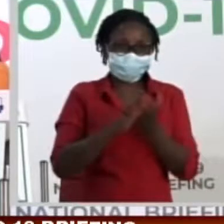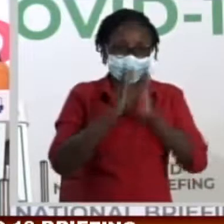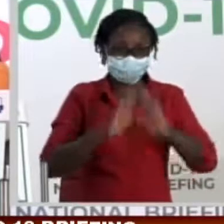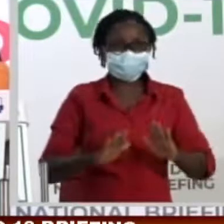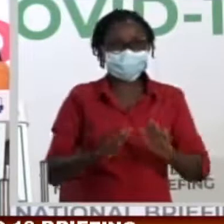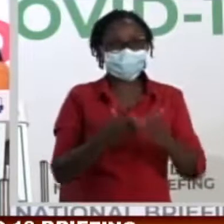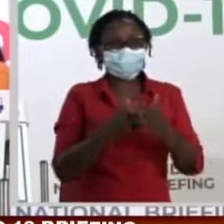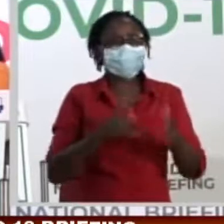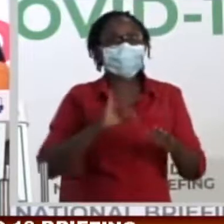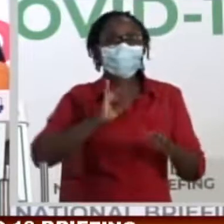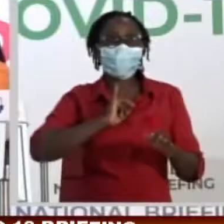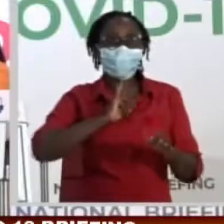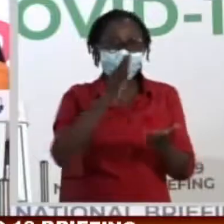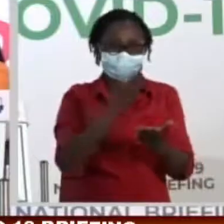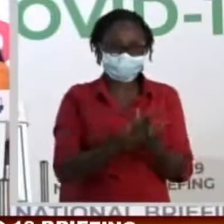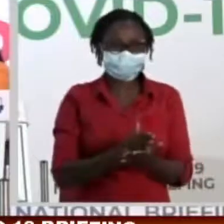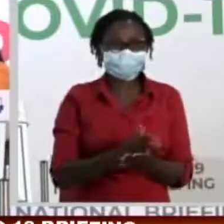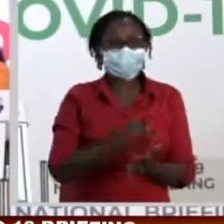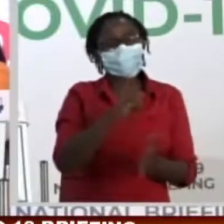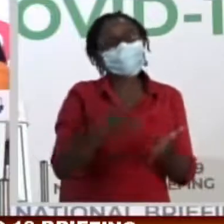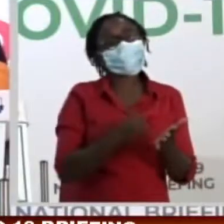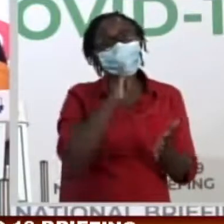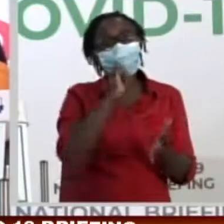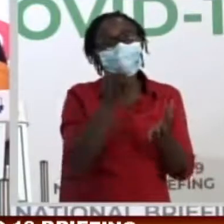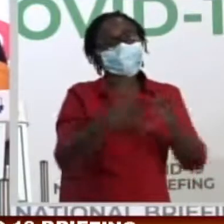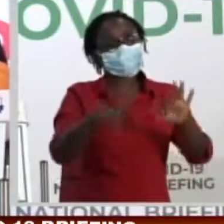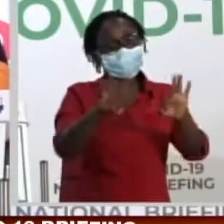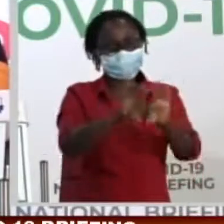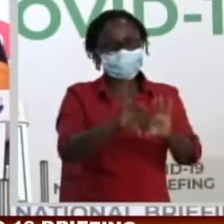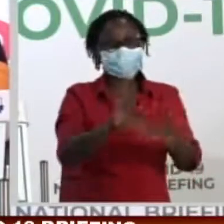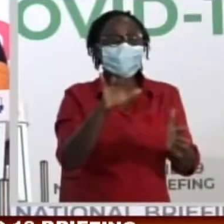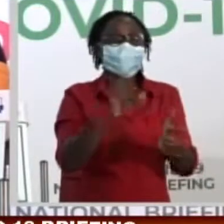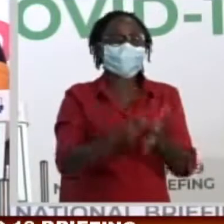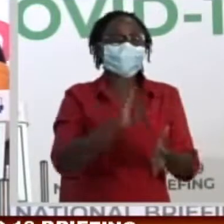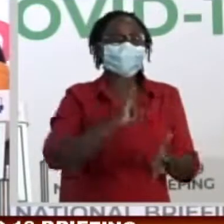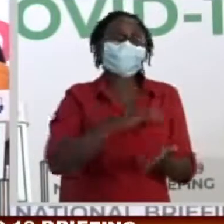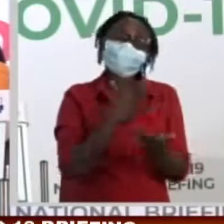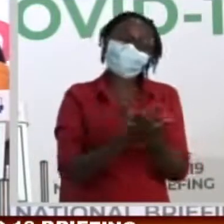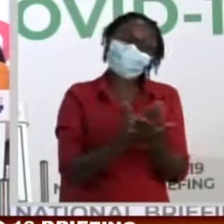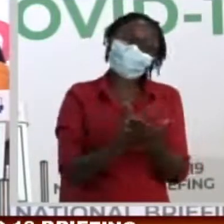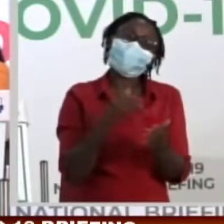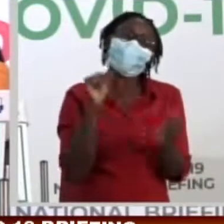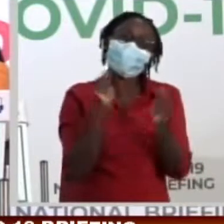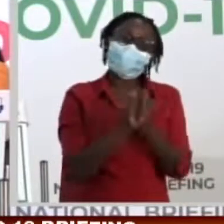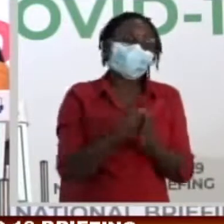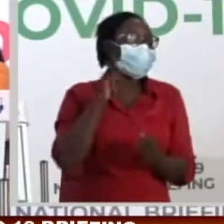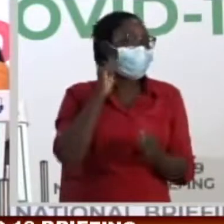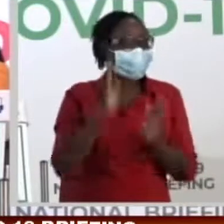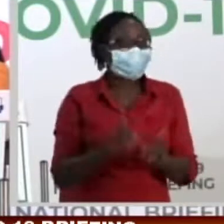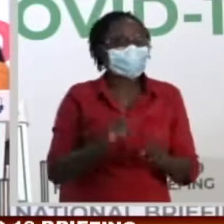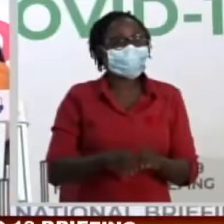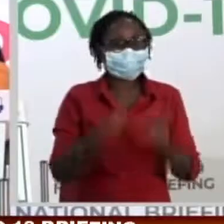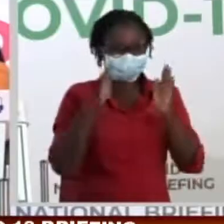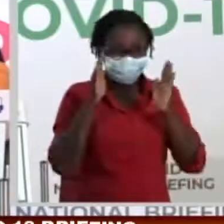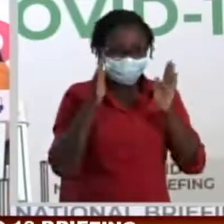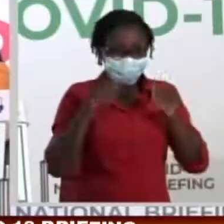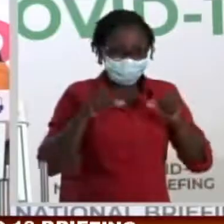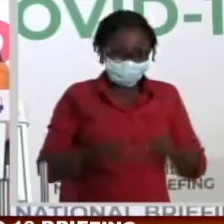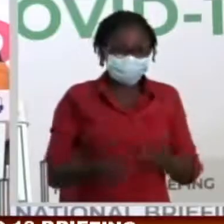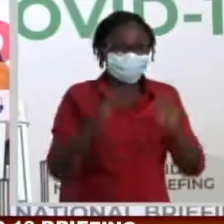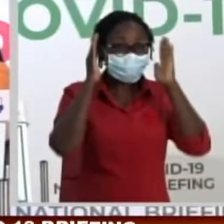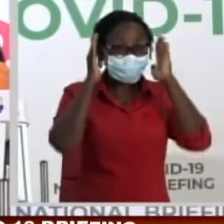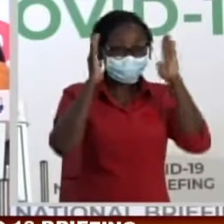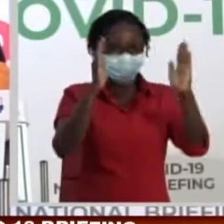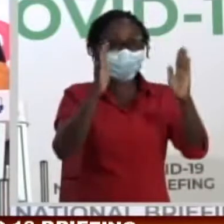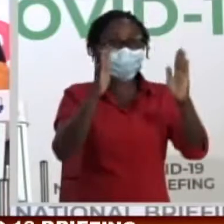these remarks, it is important that I plead with Nigerians to remain focused on our individual and collective